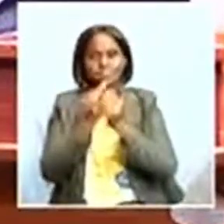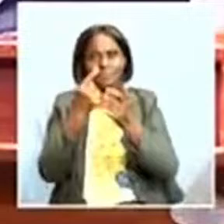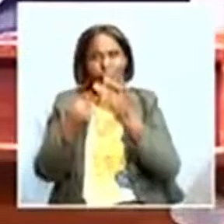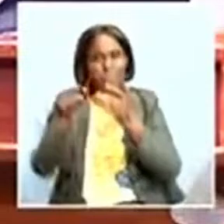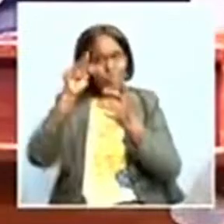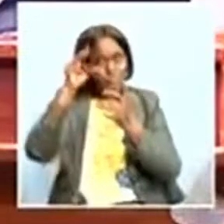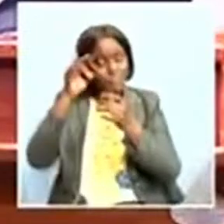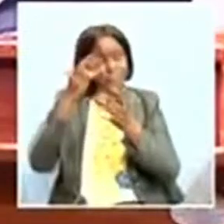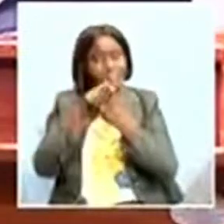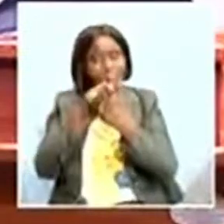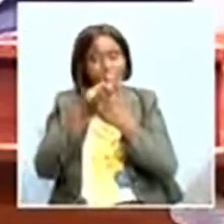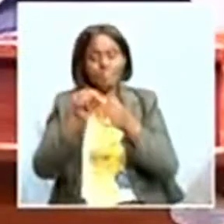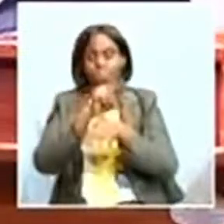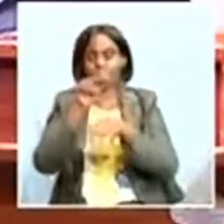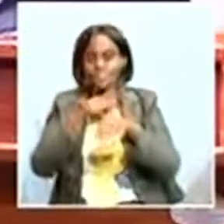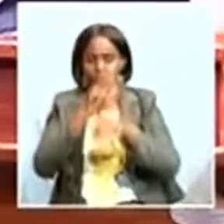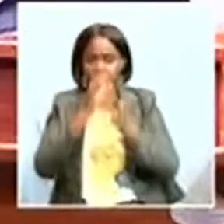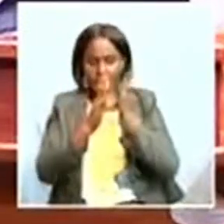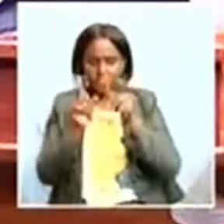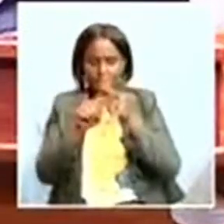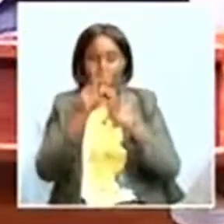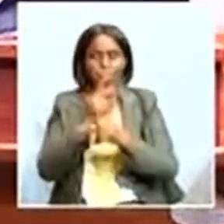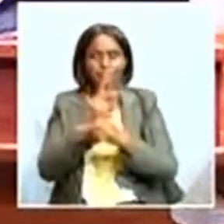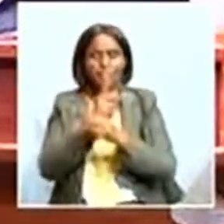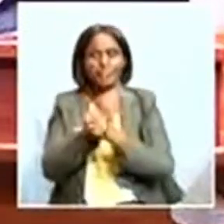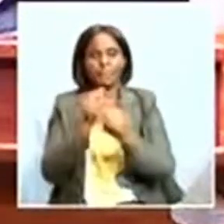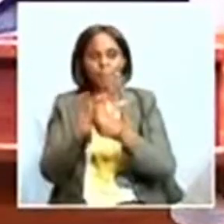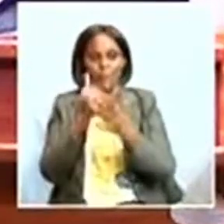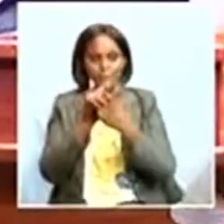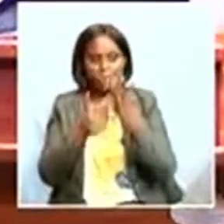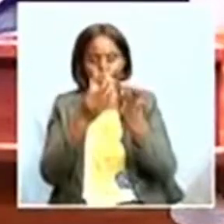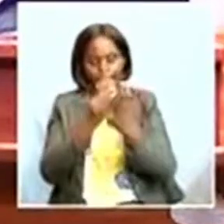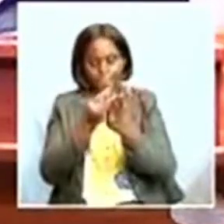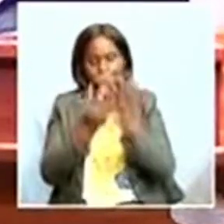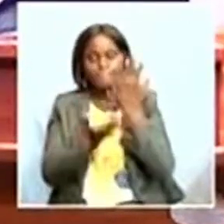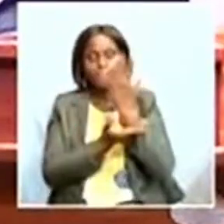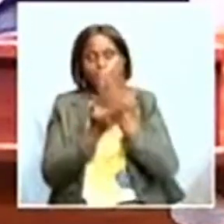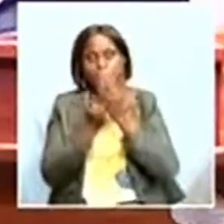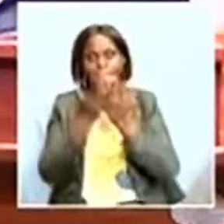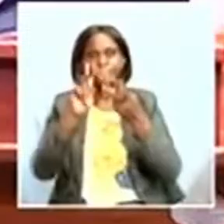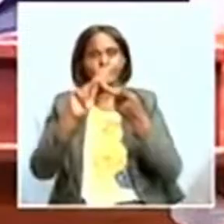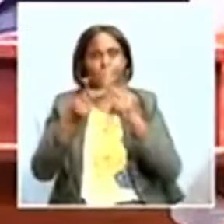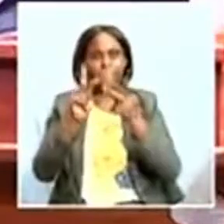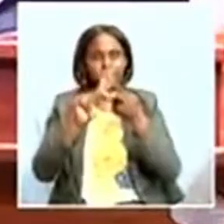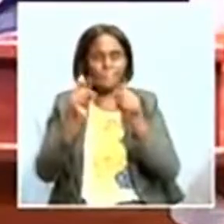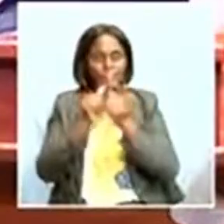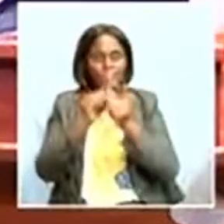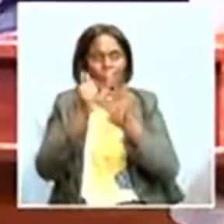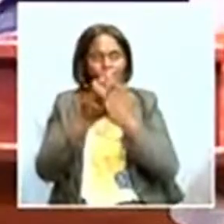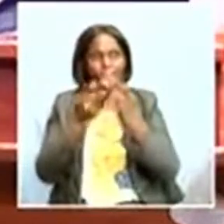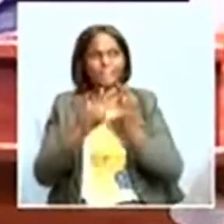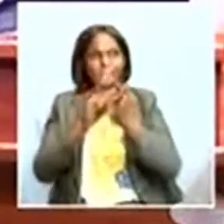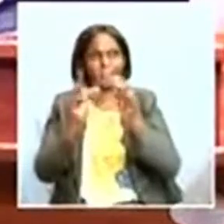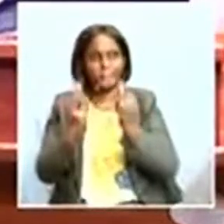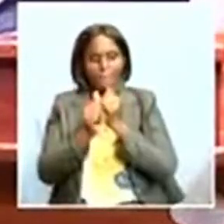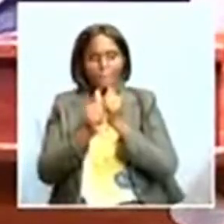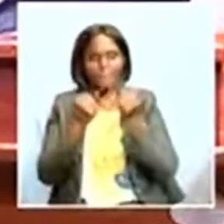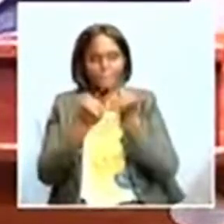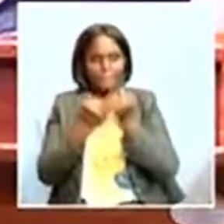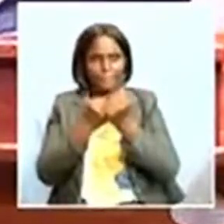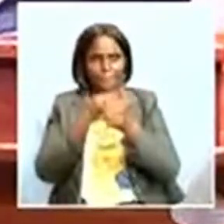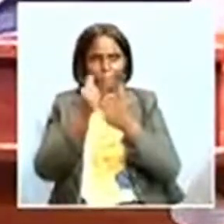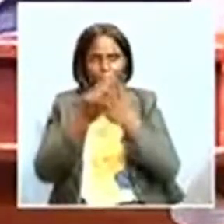Ministry of Finance and National Planning to secure increased funding and enhance partnerships with cooperating partners to support